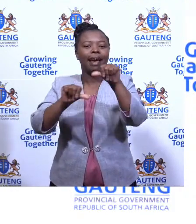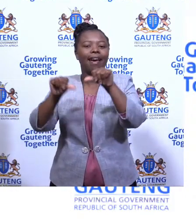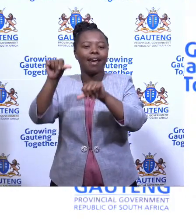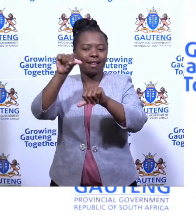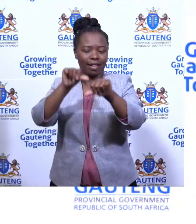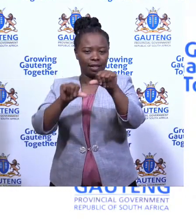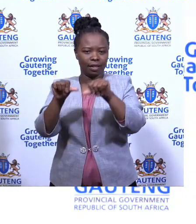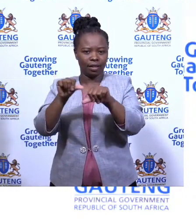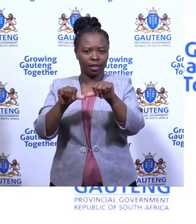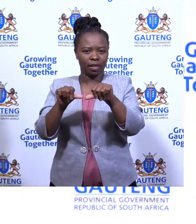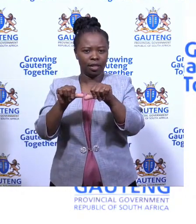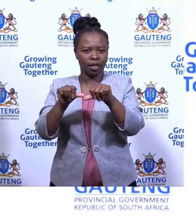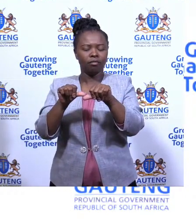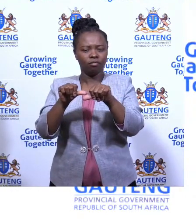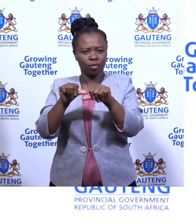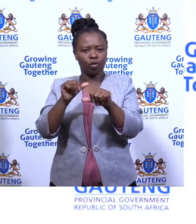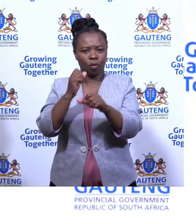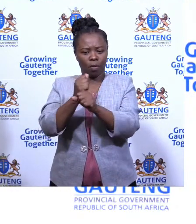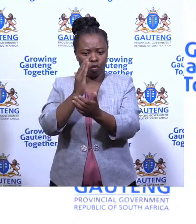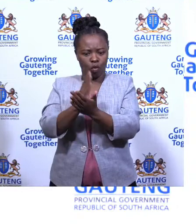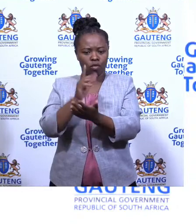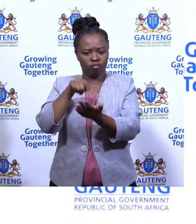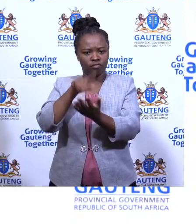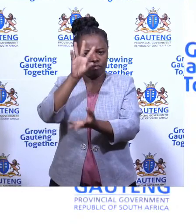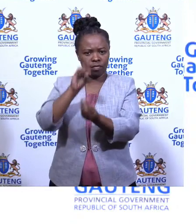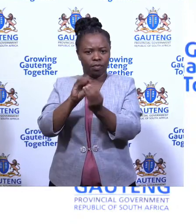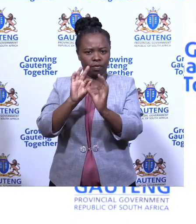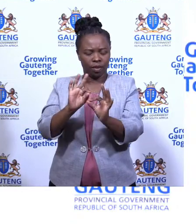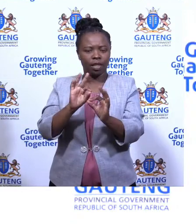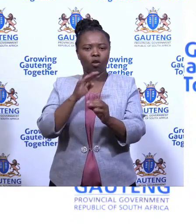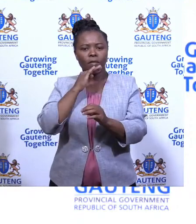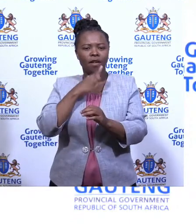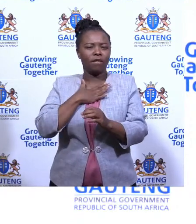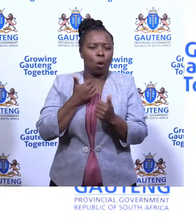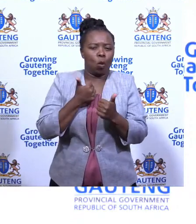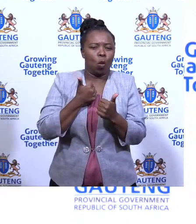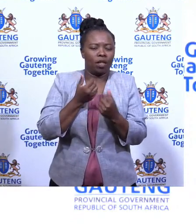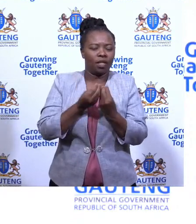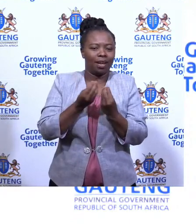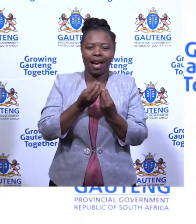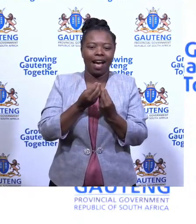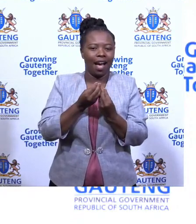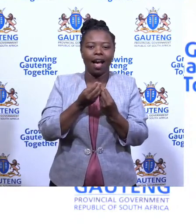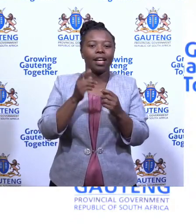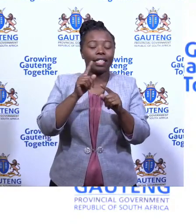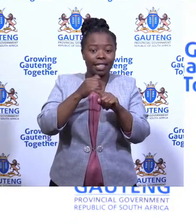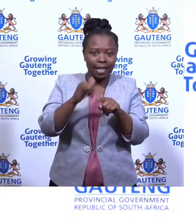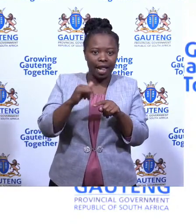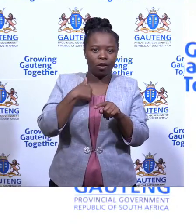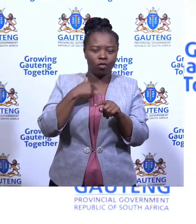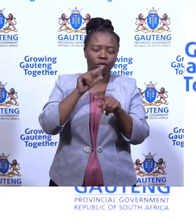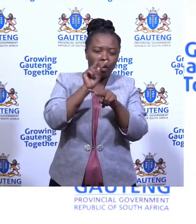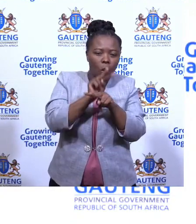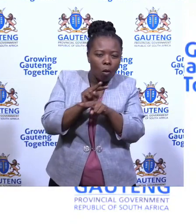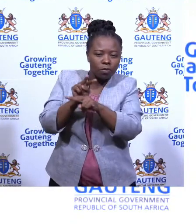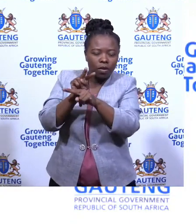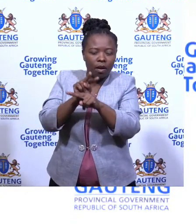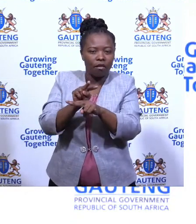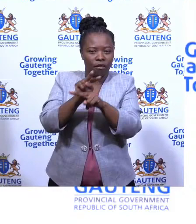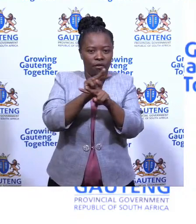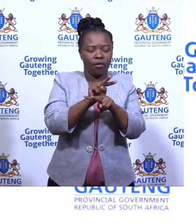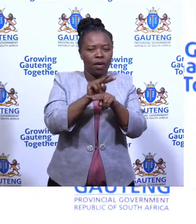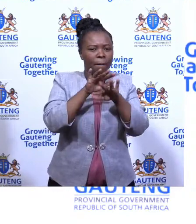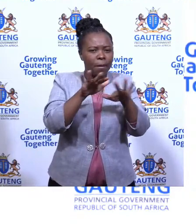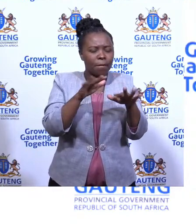conclusions. We don't just, not just a feel-good thing, but we also continue to observe what is it that people